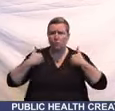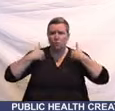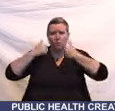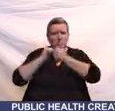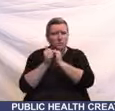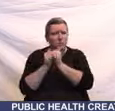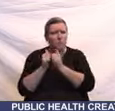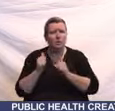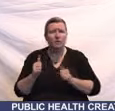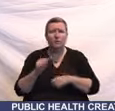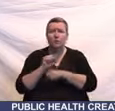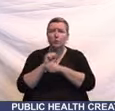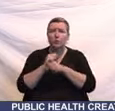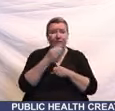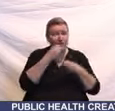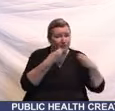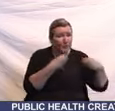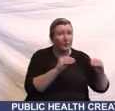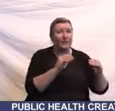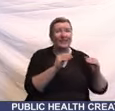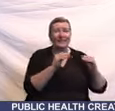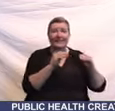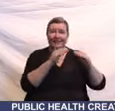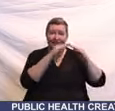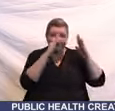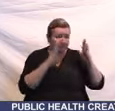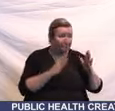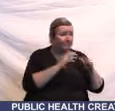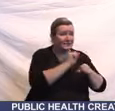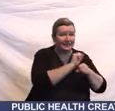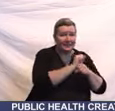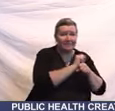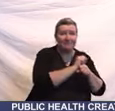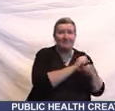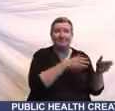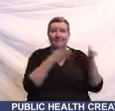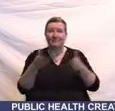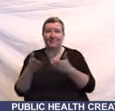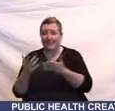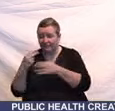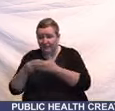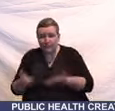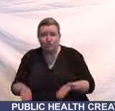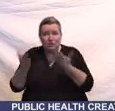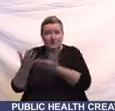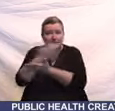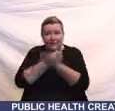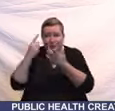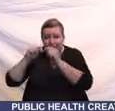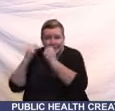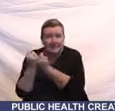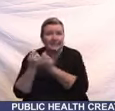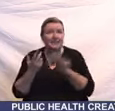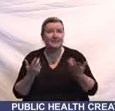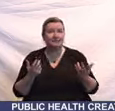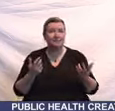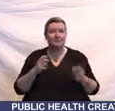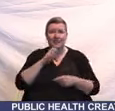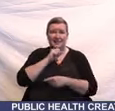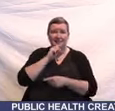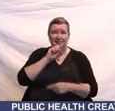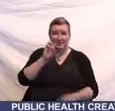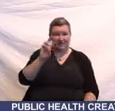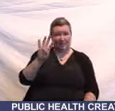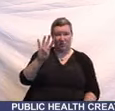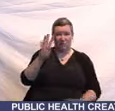to organizing team fundraisers. Suzanne, who was 64 years old when she passed, had been predeceased by her husband,